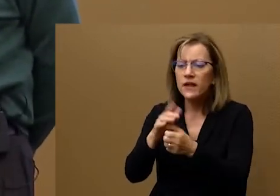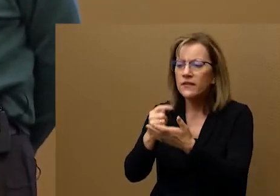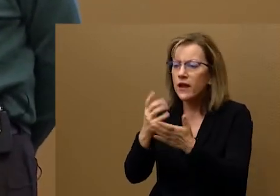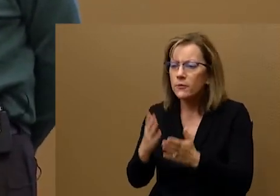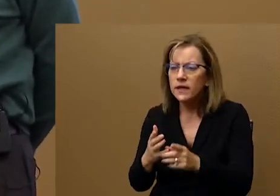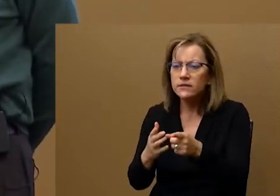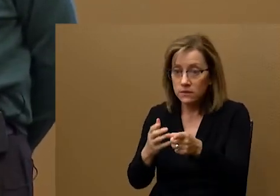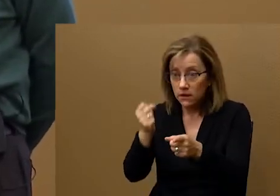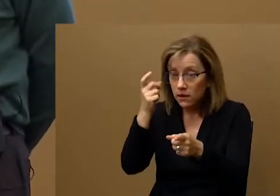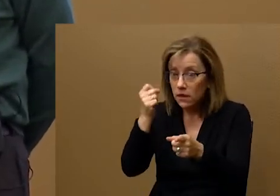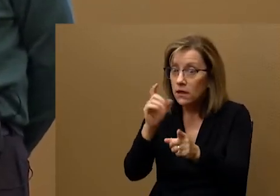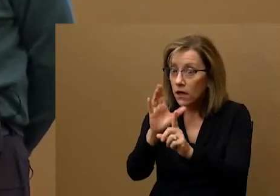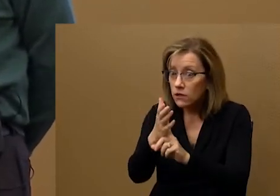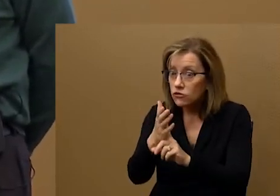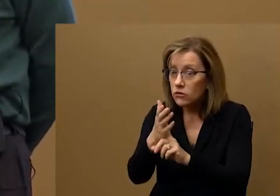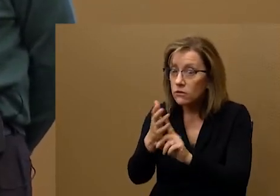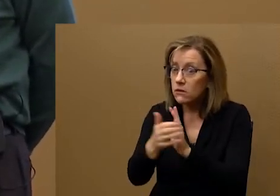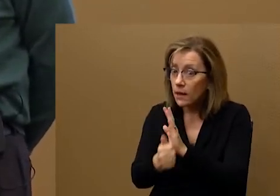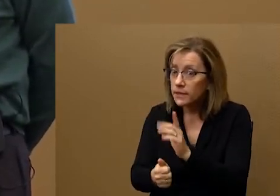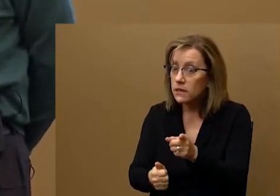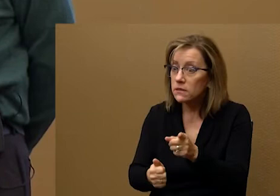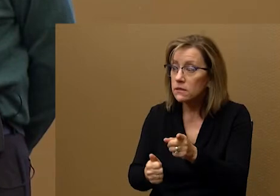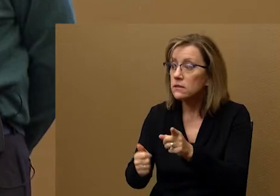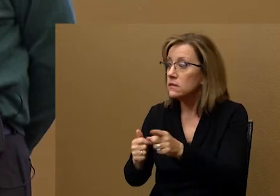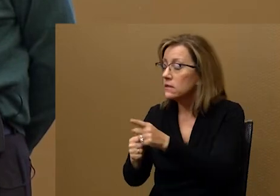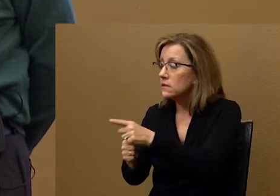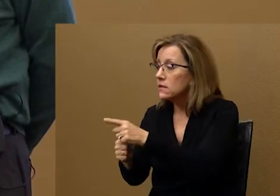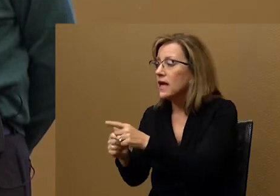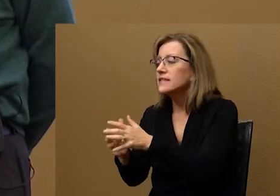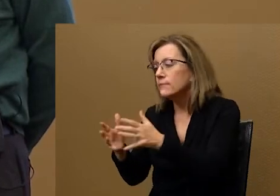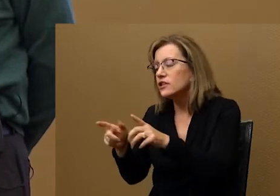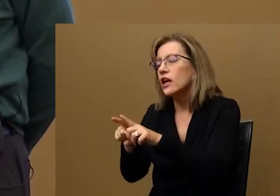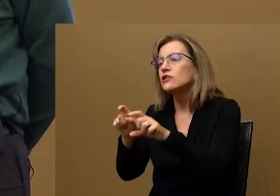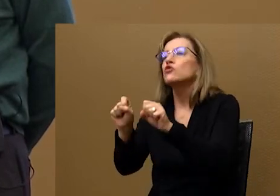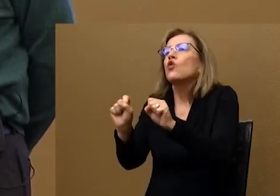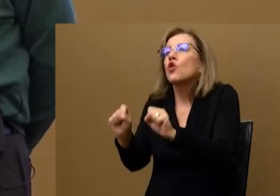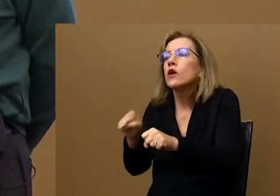that work as culturally competent as we could be,